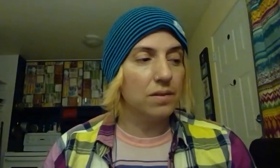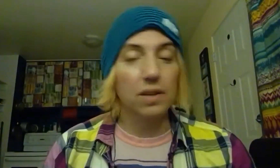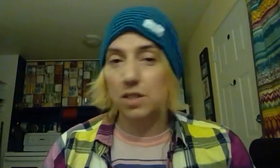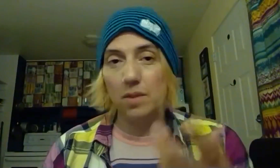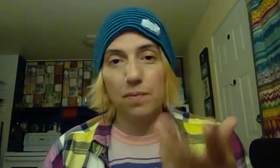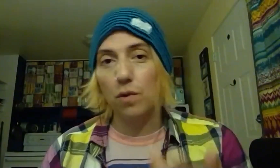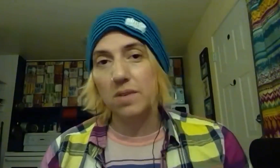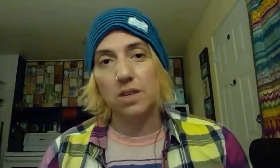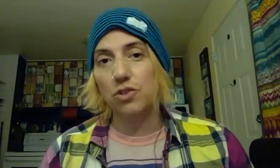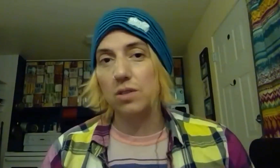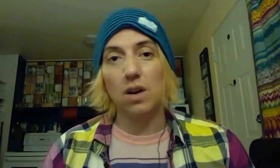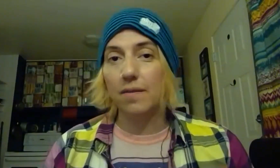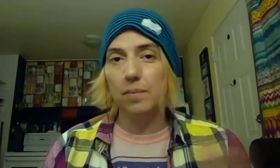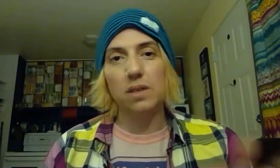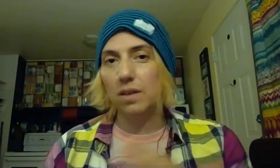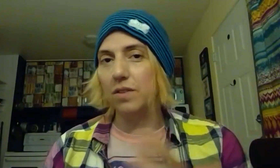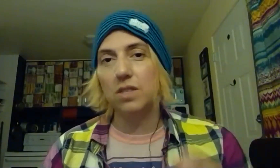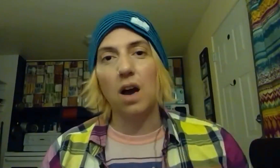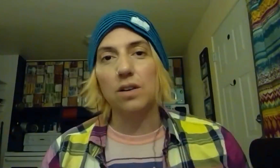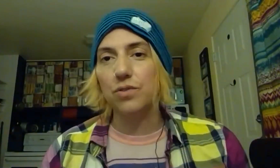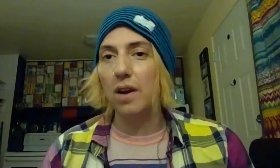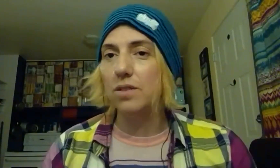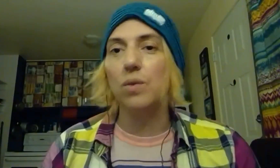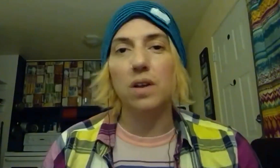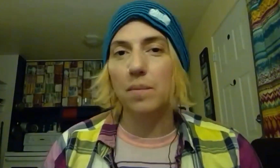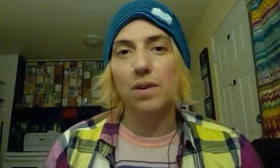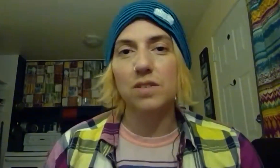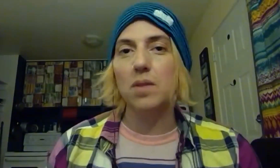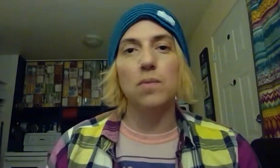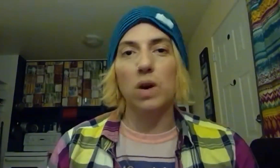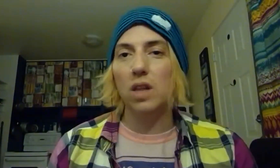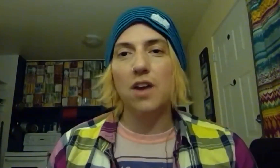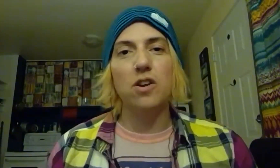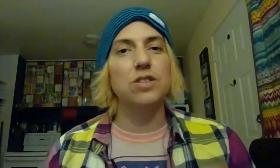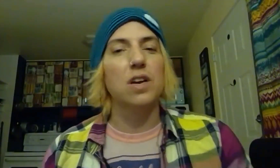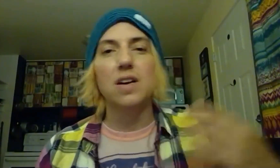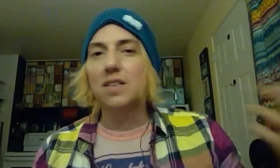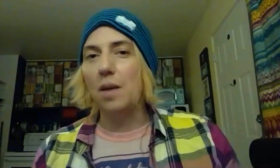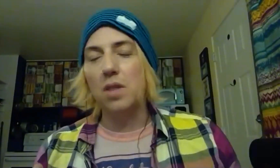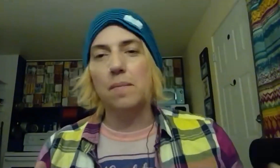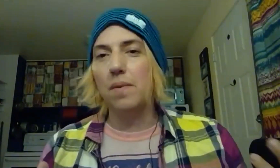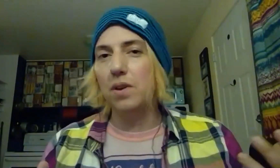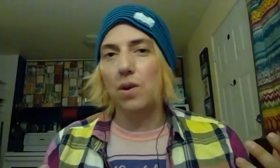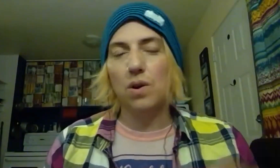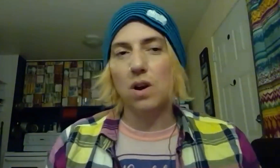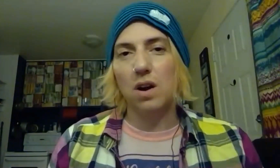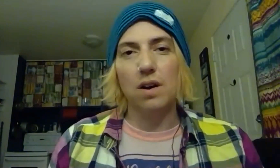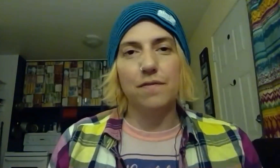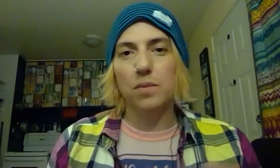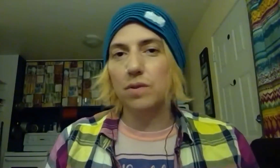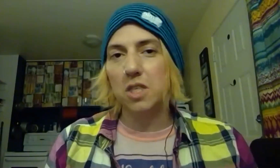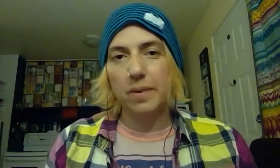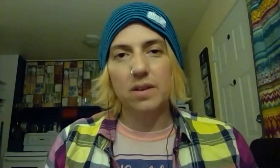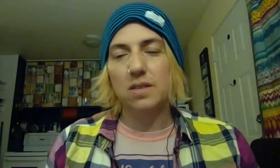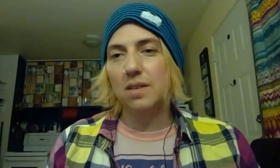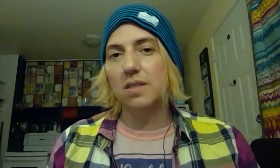of like some of the performers that you just saw have completely different styles, right? So some of them are one-liners, some of them, you know, are from